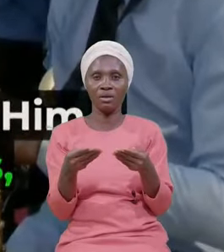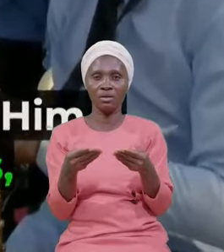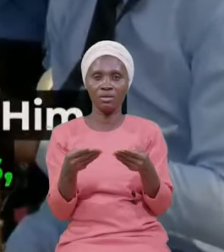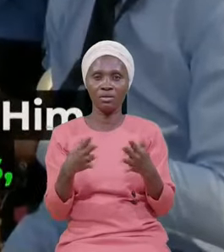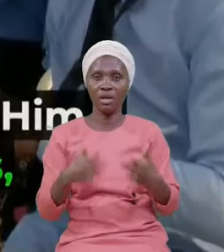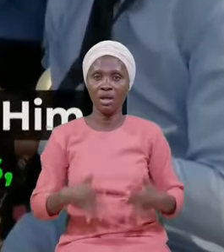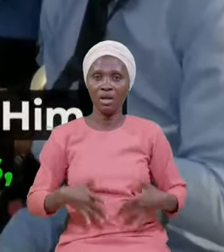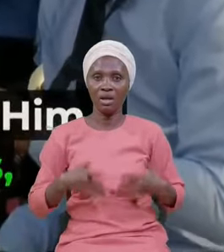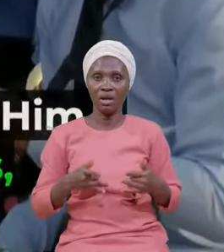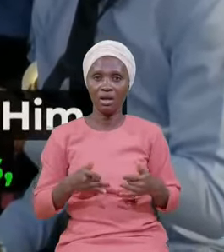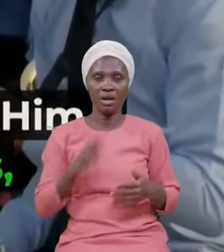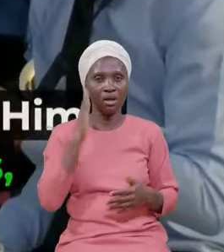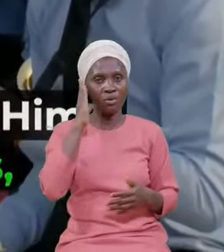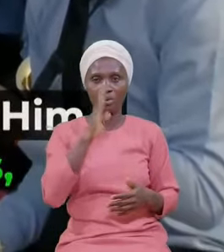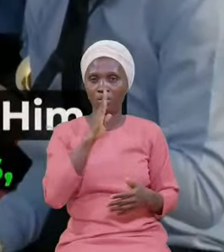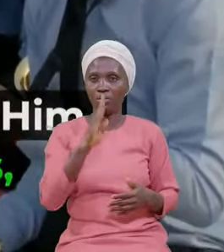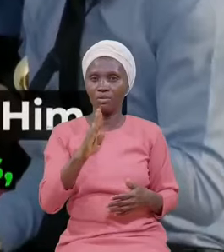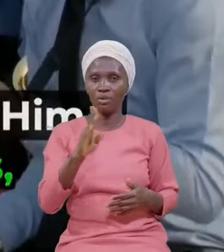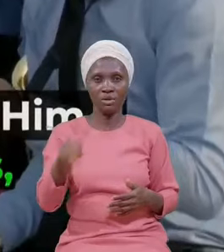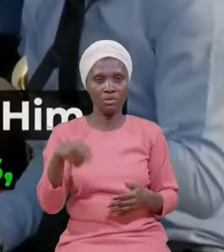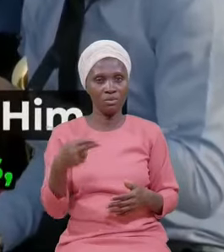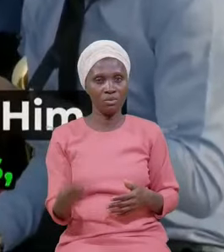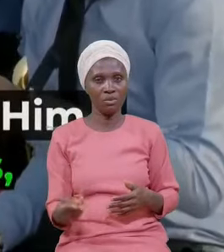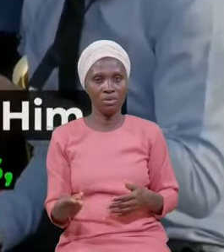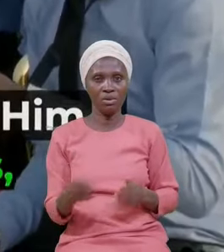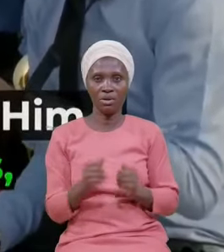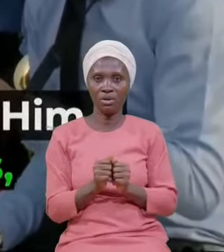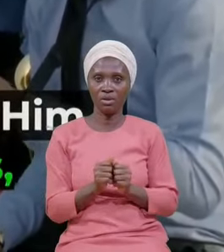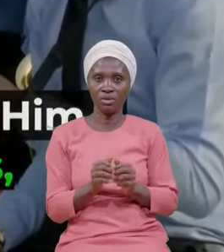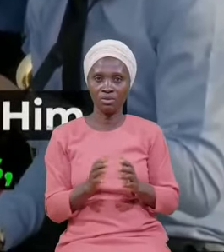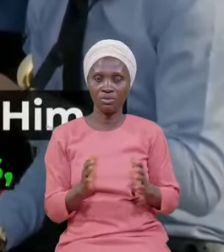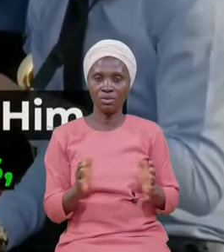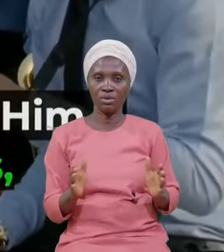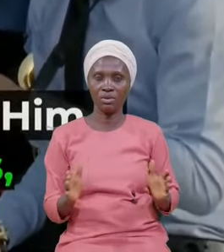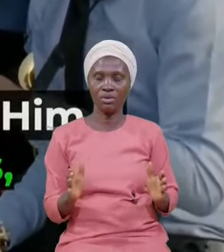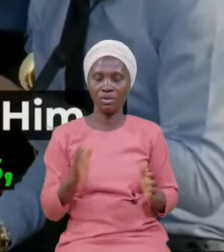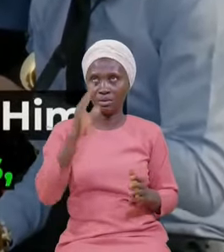his life would be worthless